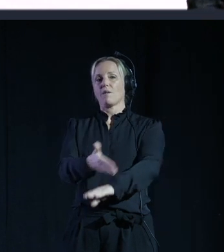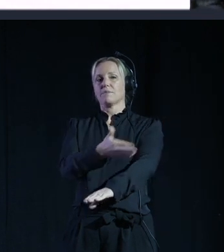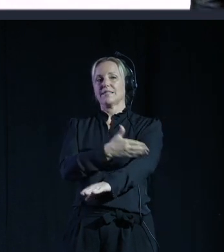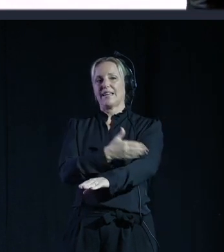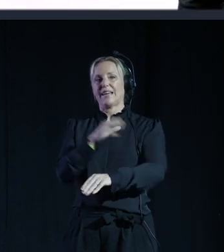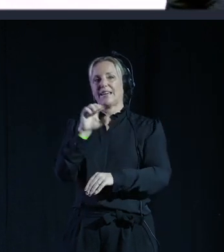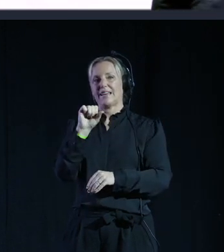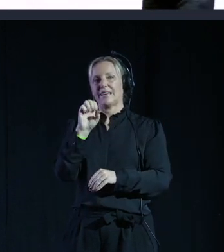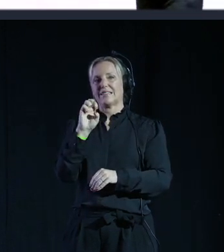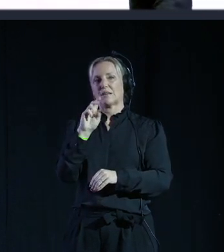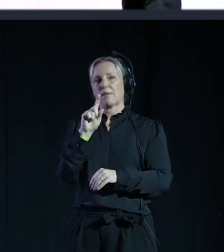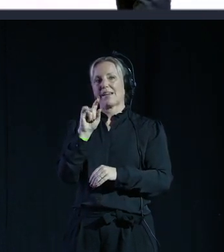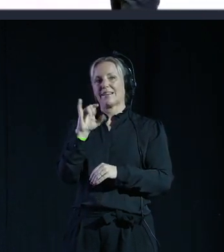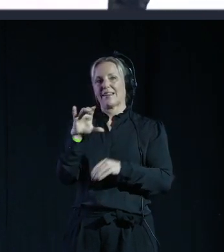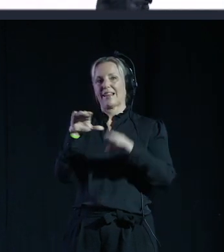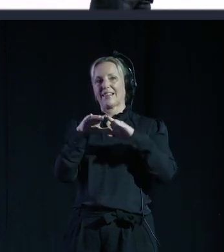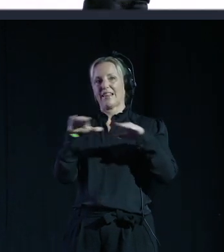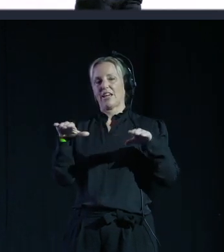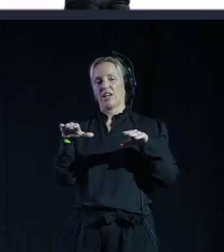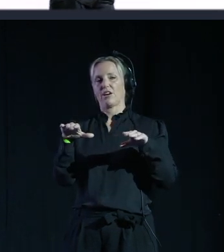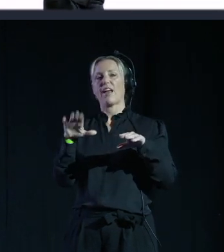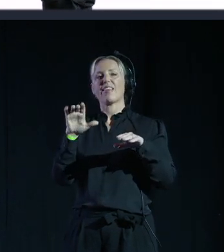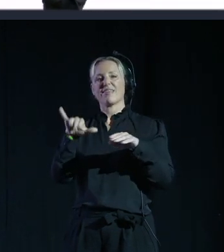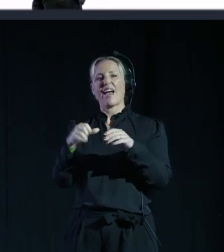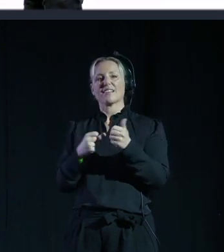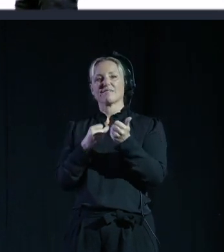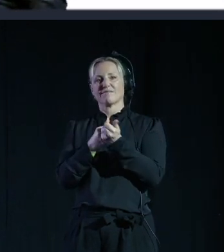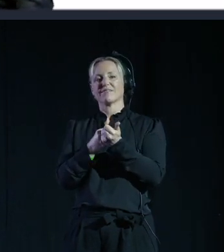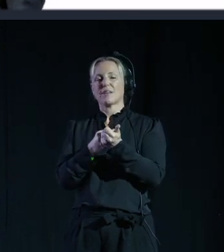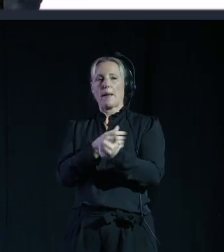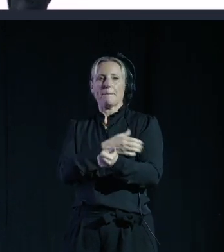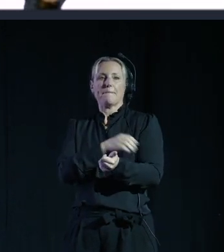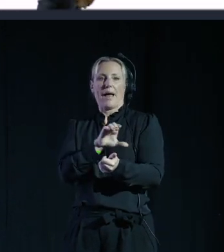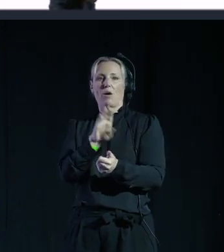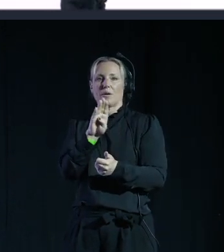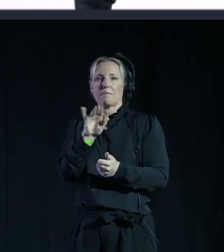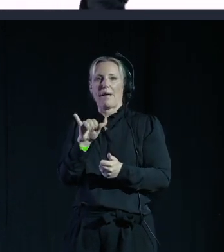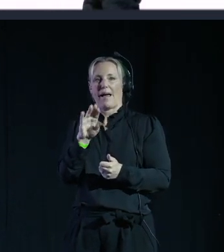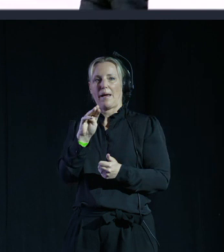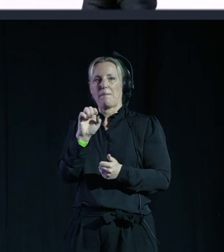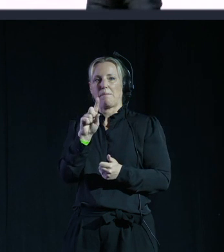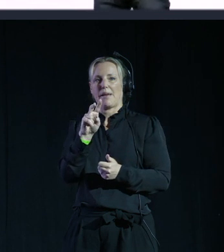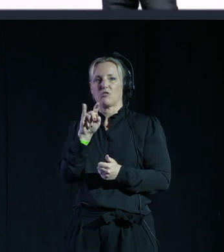and now it's powered by metric flow. Yeah, very exciting.